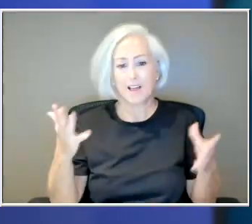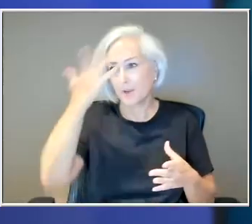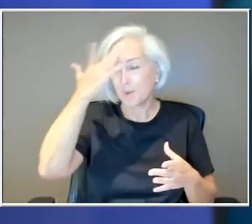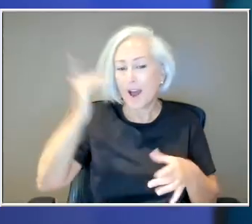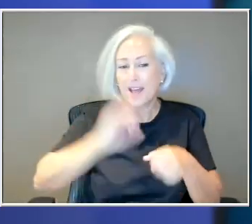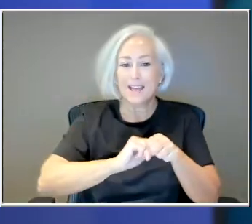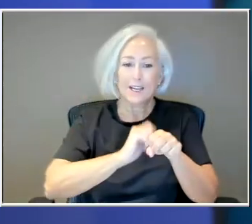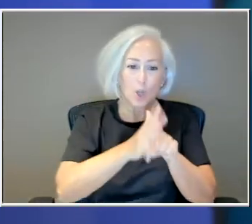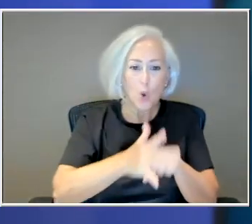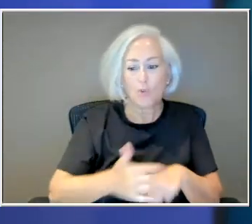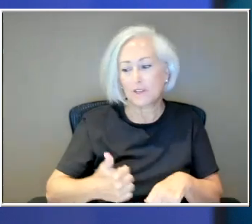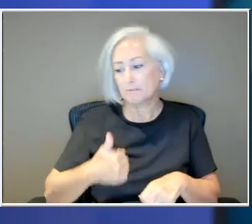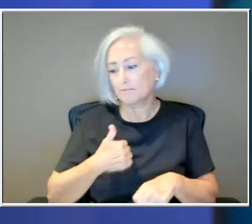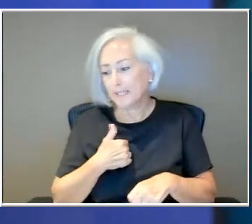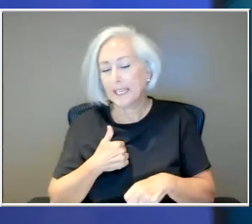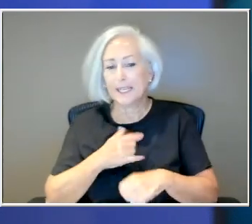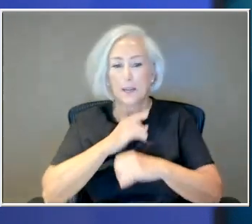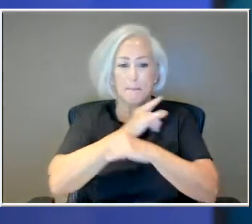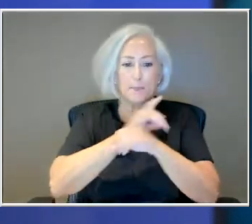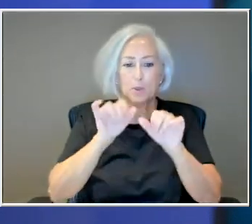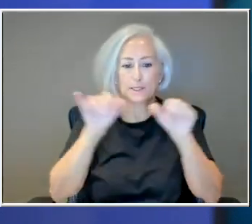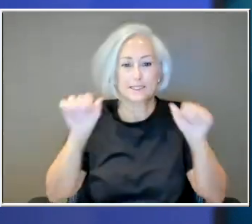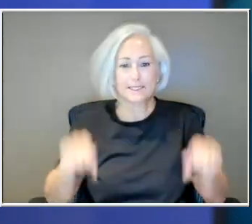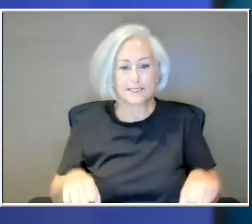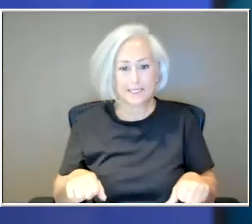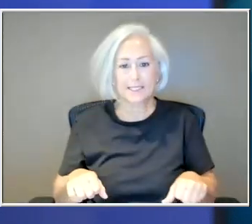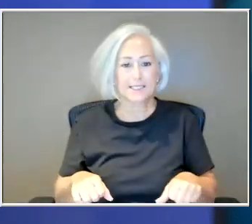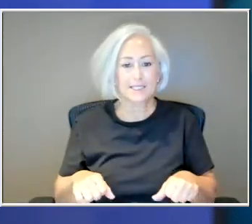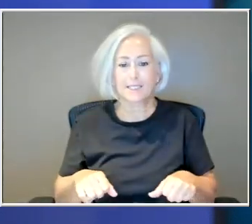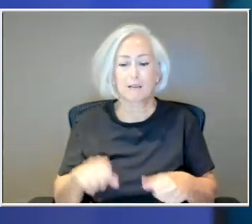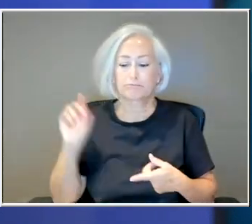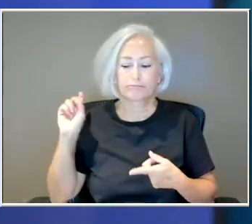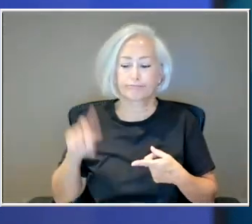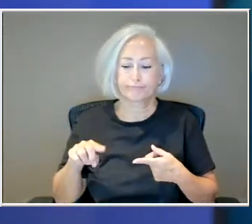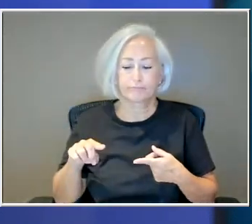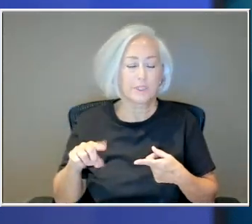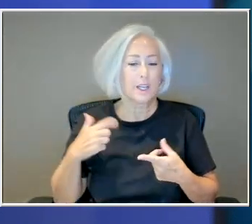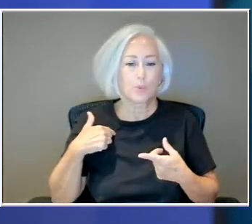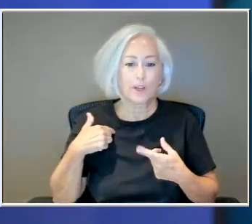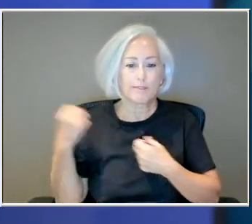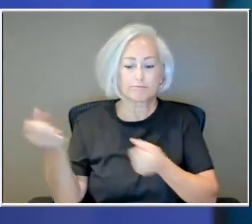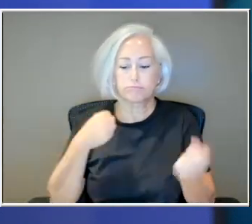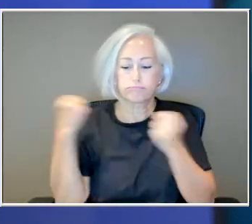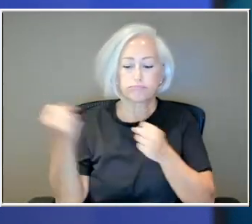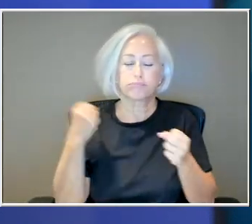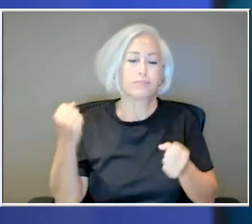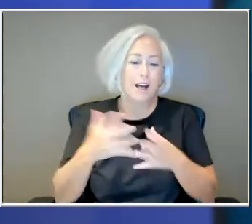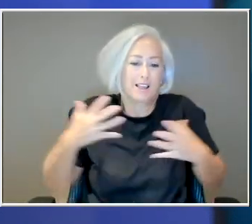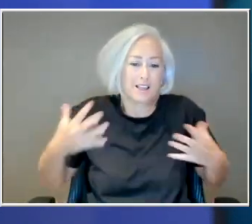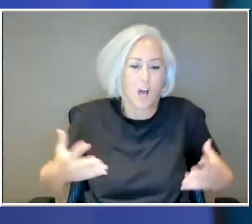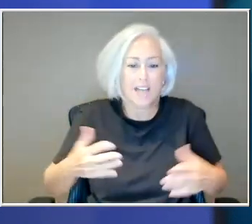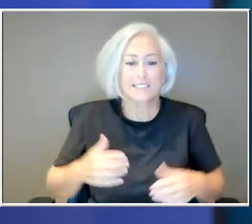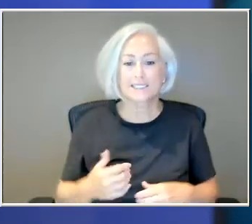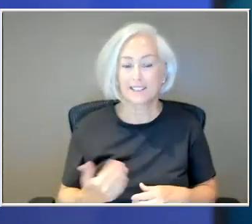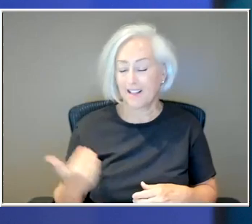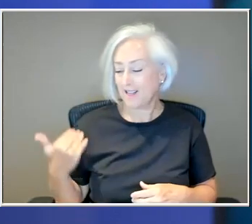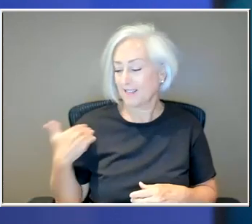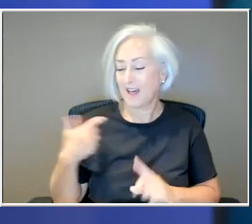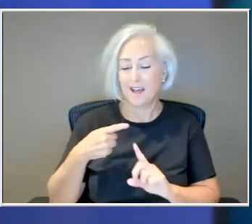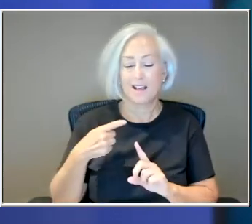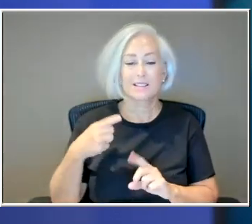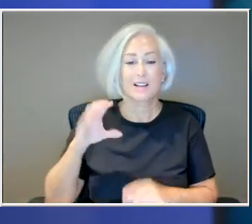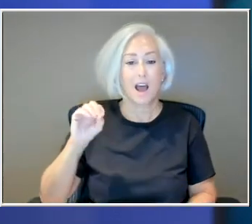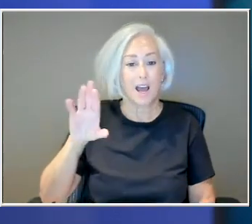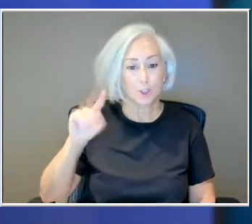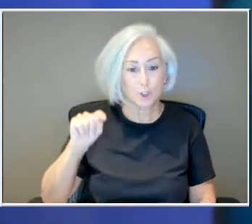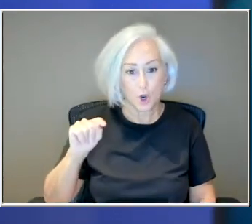and my immune system suppression. We've been in a car a lot together. And so actually last October, we put the dogs